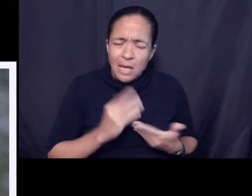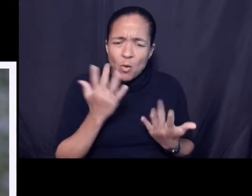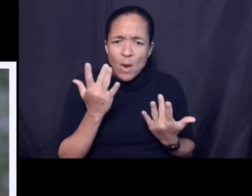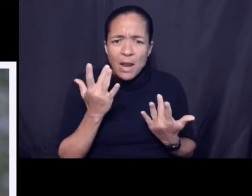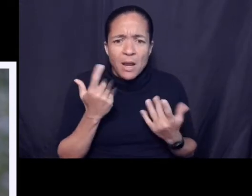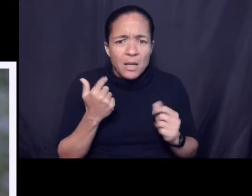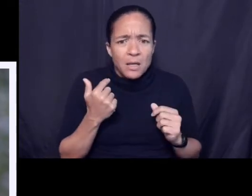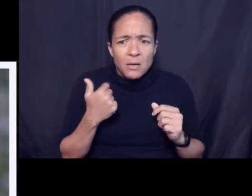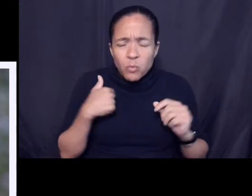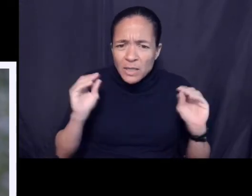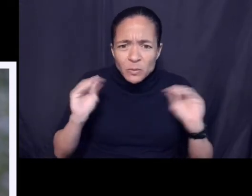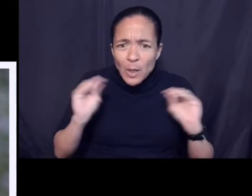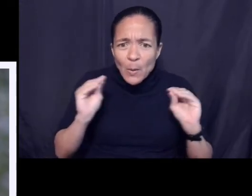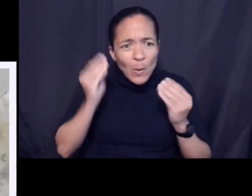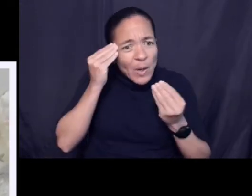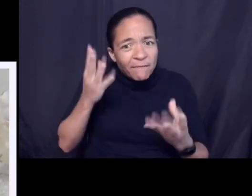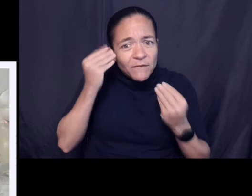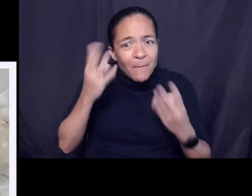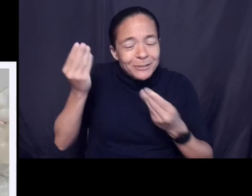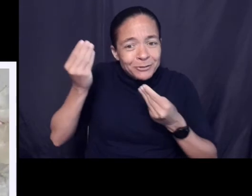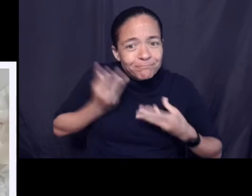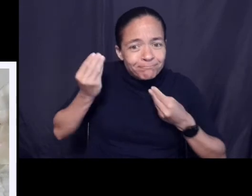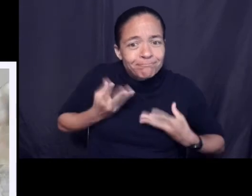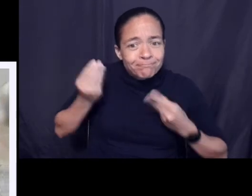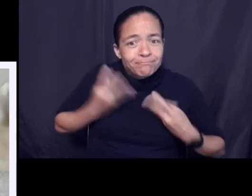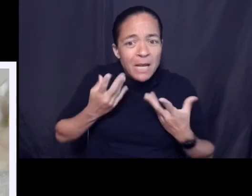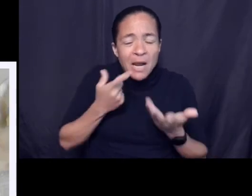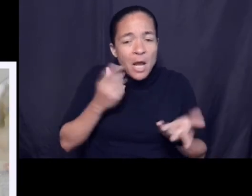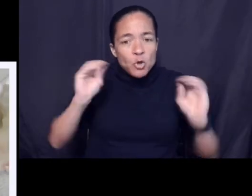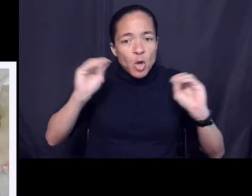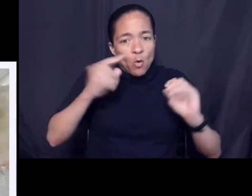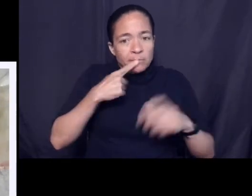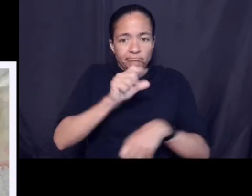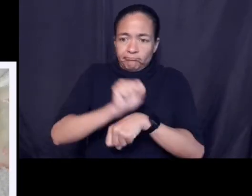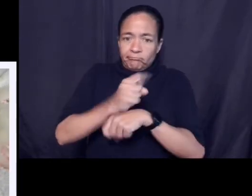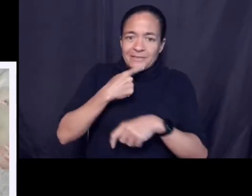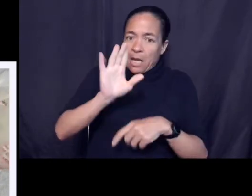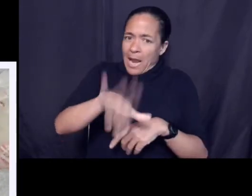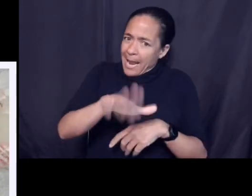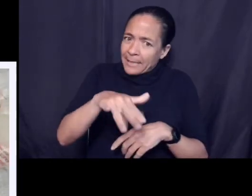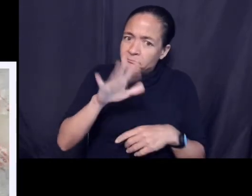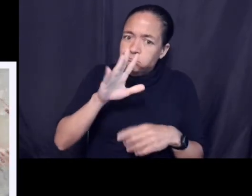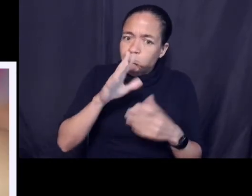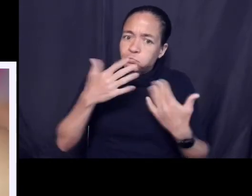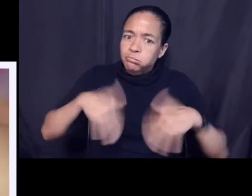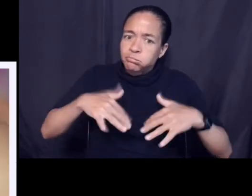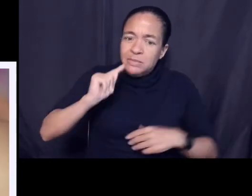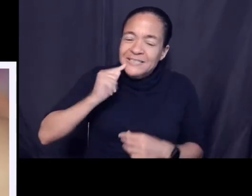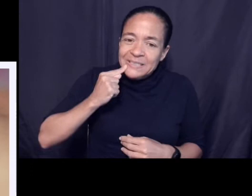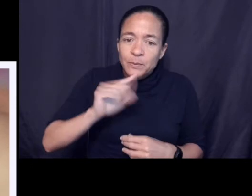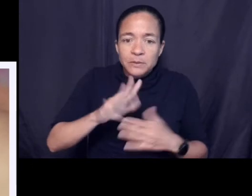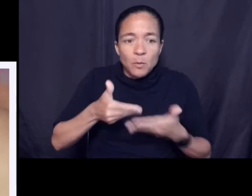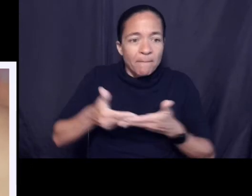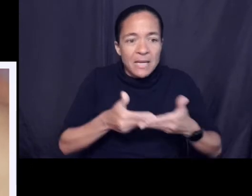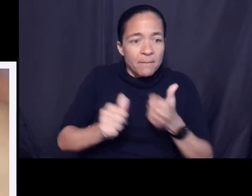didn't have a whole lot of information. Nobody said, hey, this is actually a big deal. Your baby could